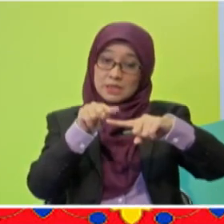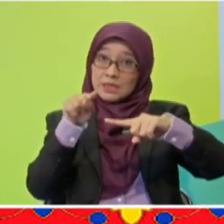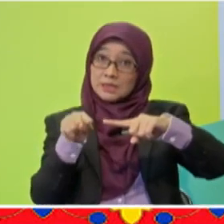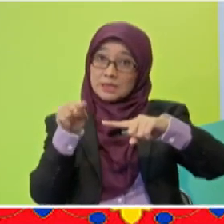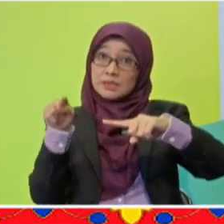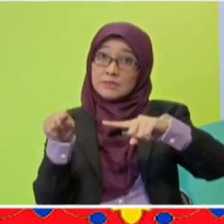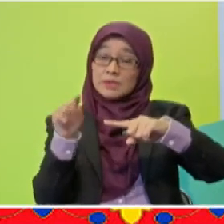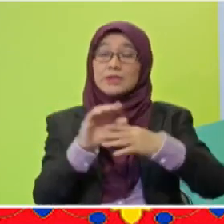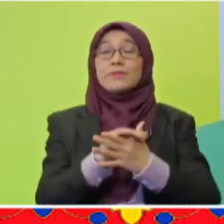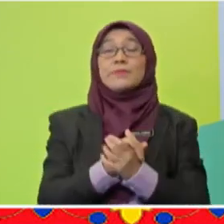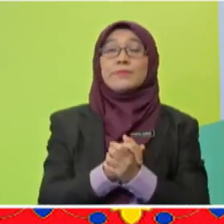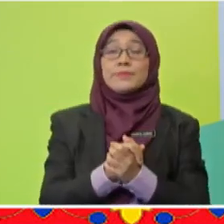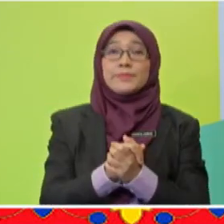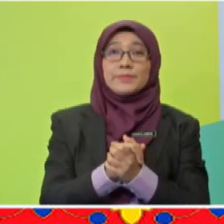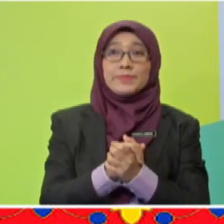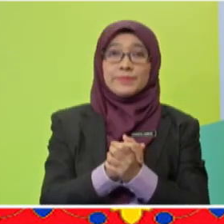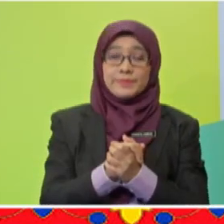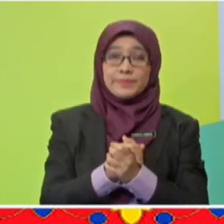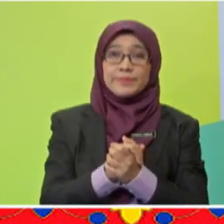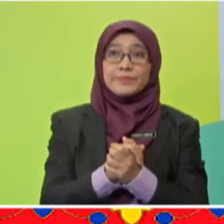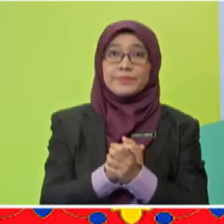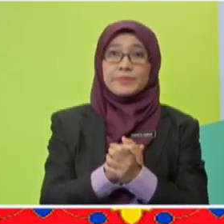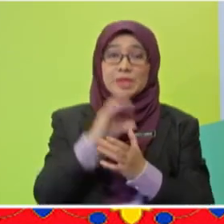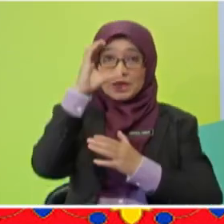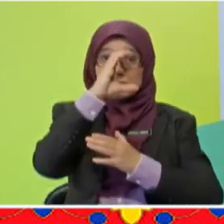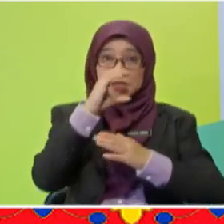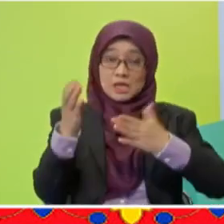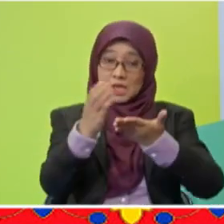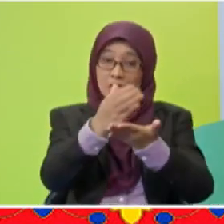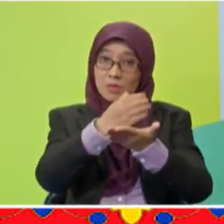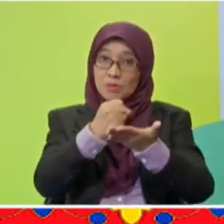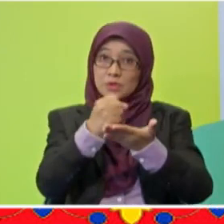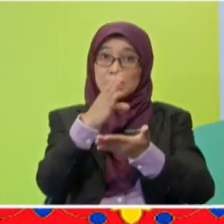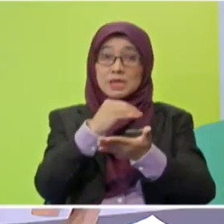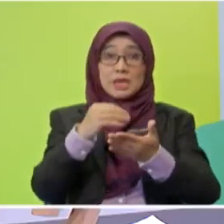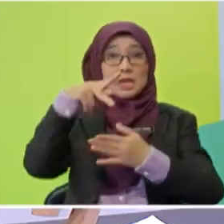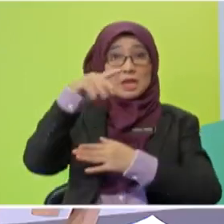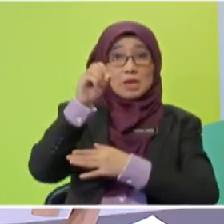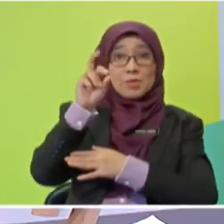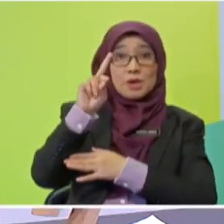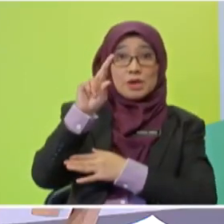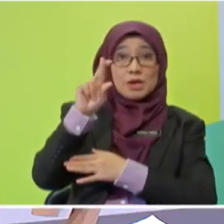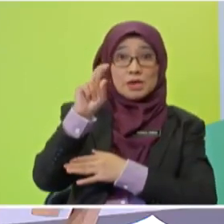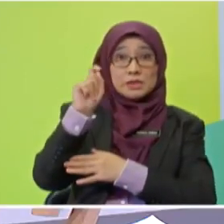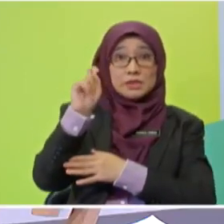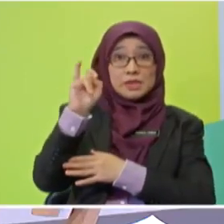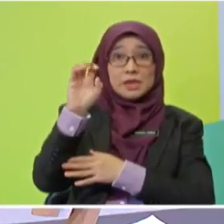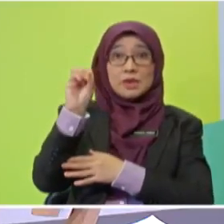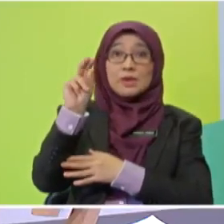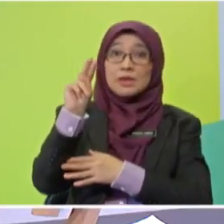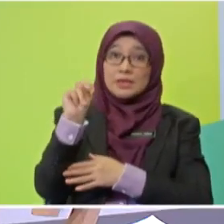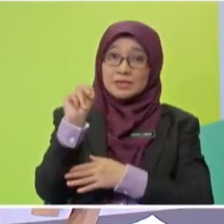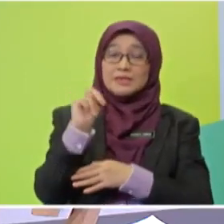involving multiplication and division of decimal numbers. As we know, mathematics is related to our daily life,